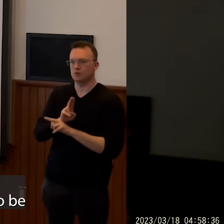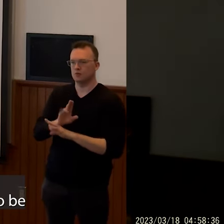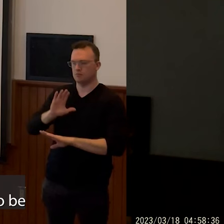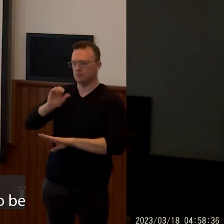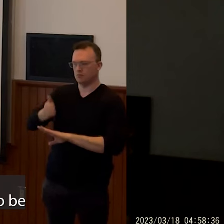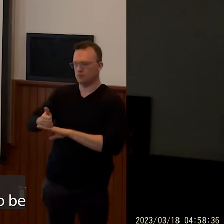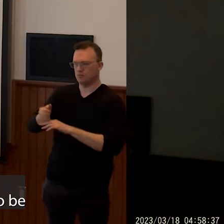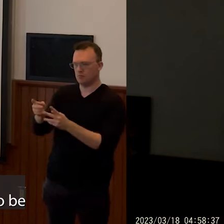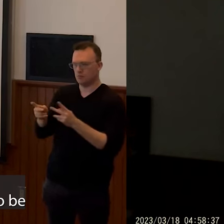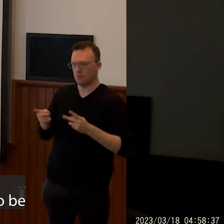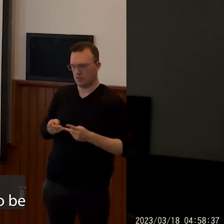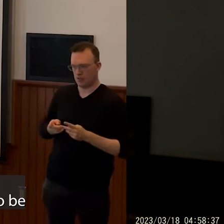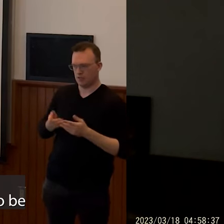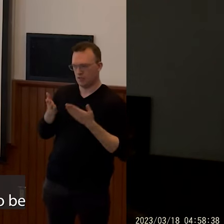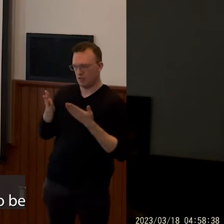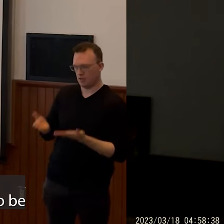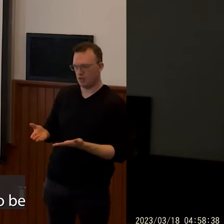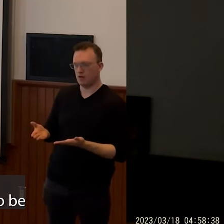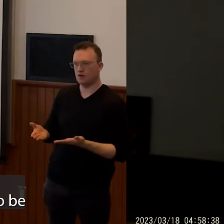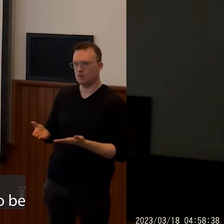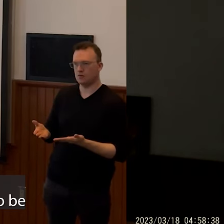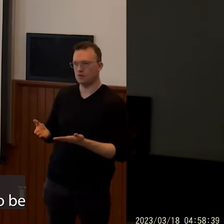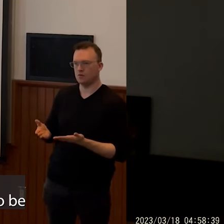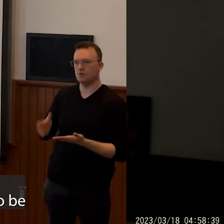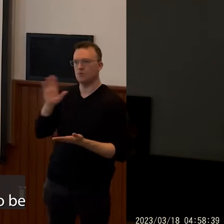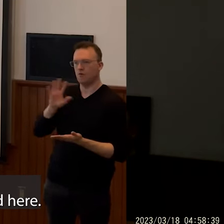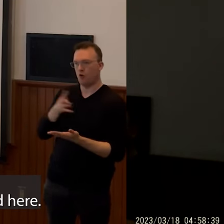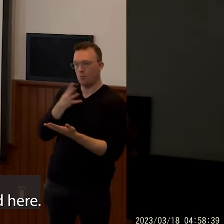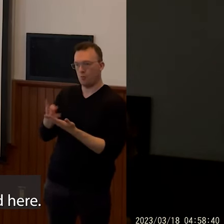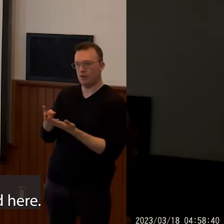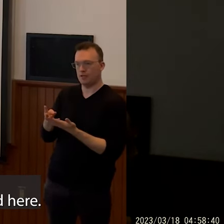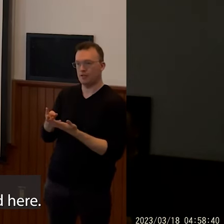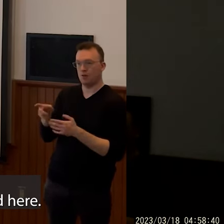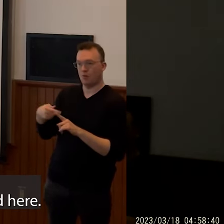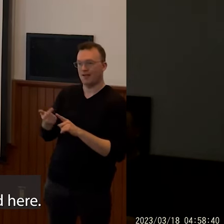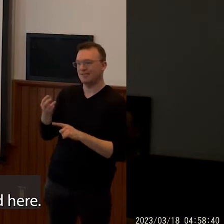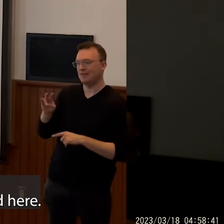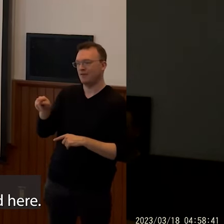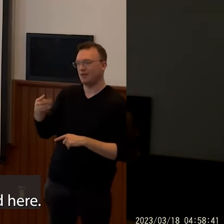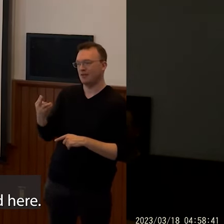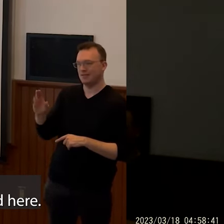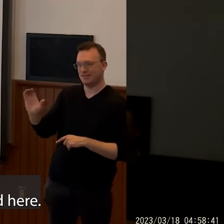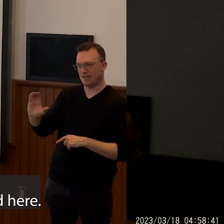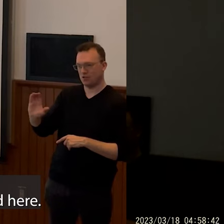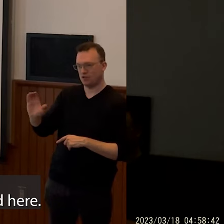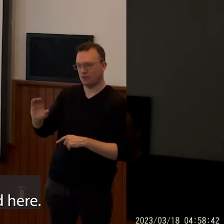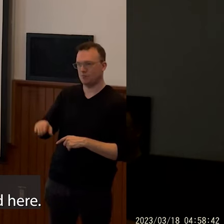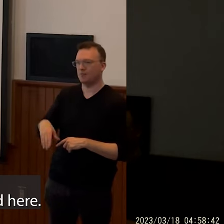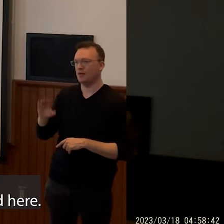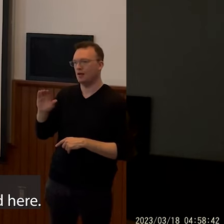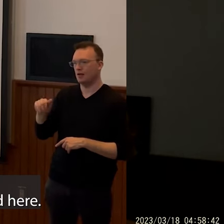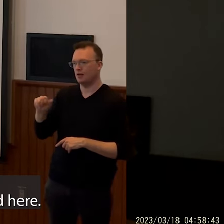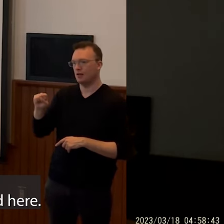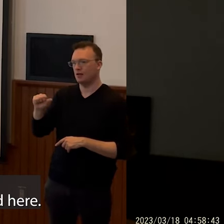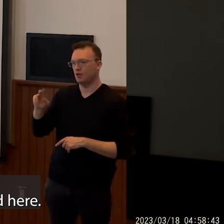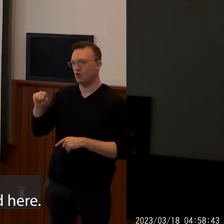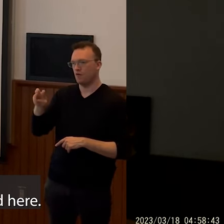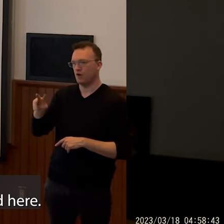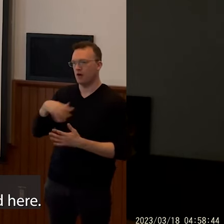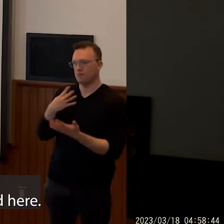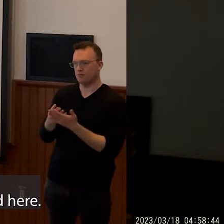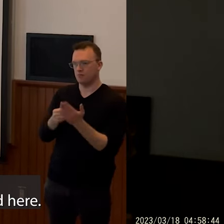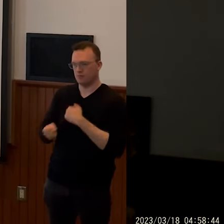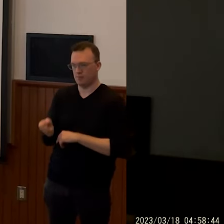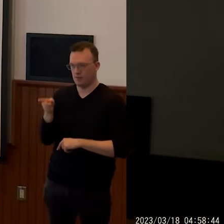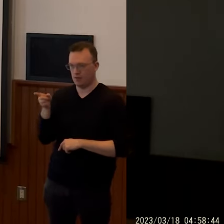of the exhibition site being used to be the prison in 17th century, and Casanova used to be in prison here.